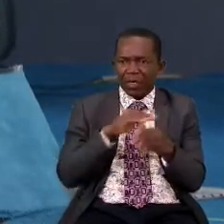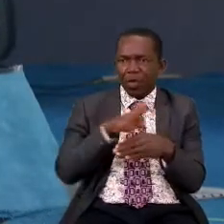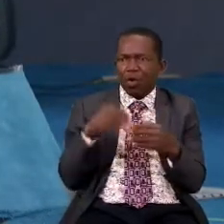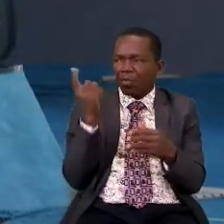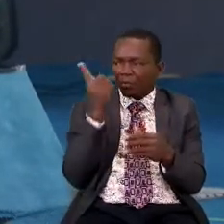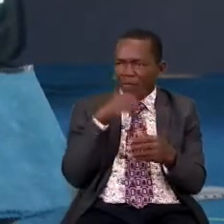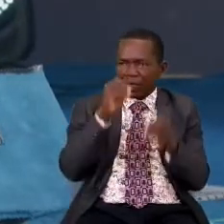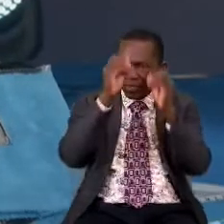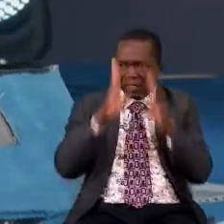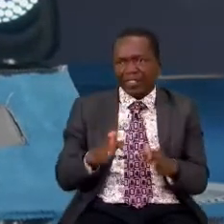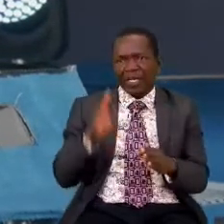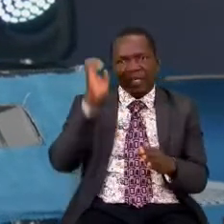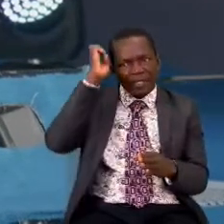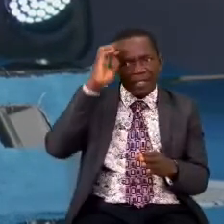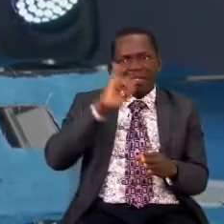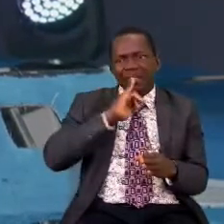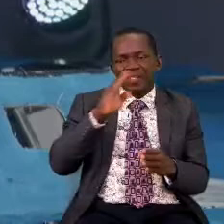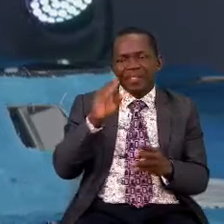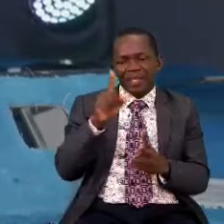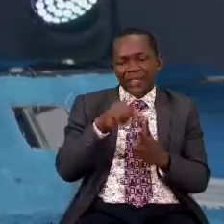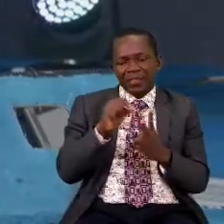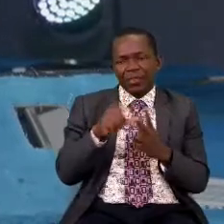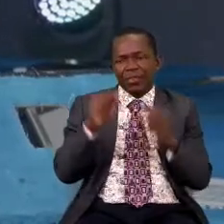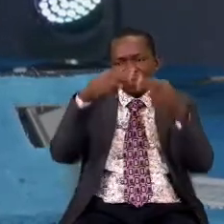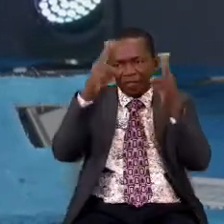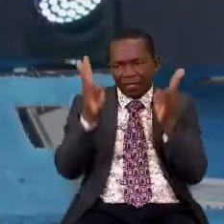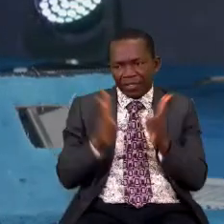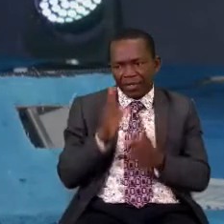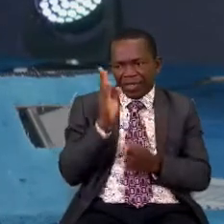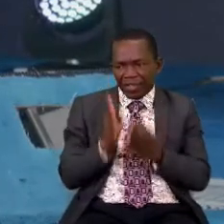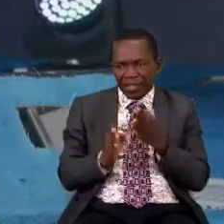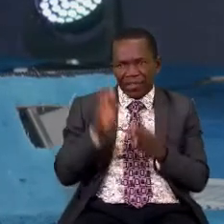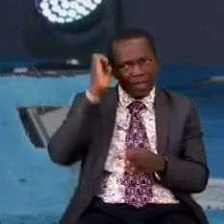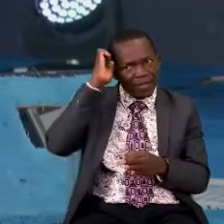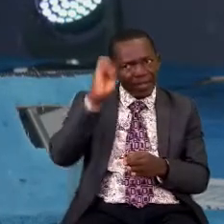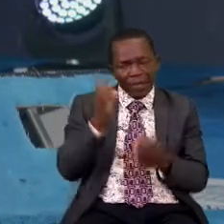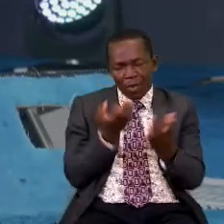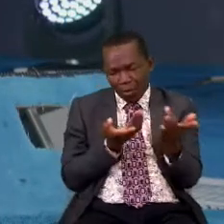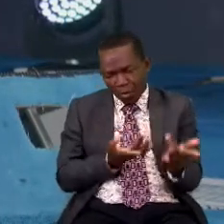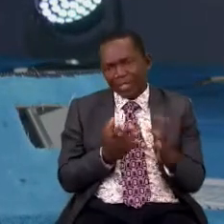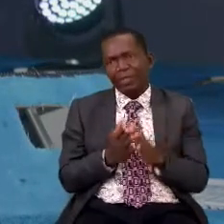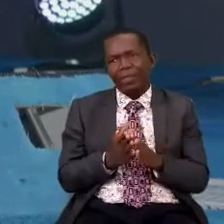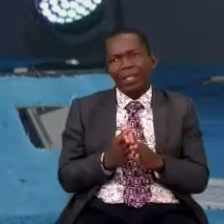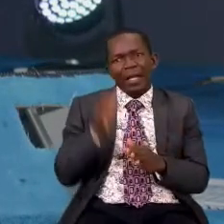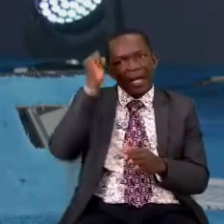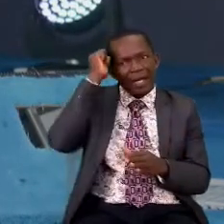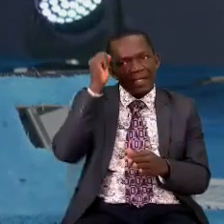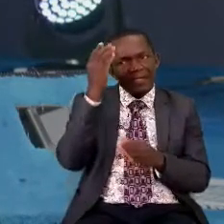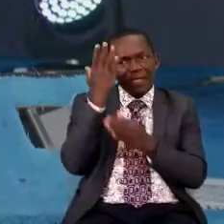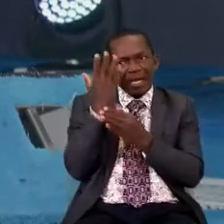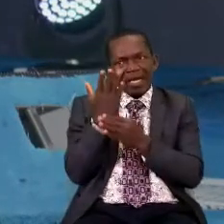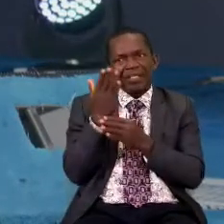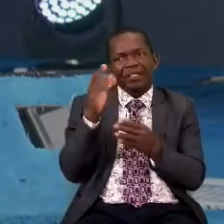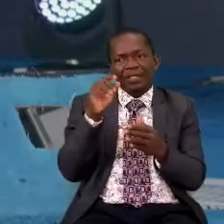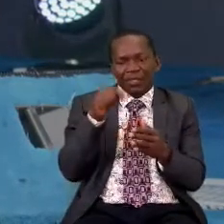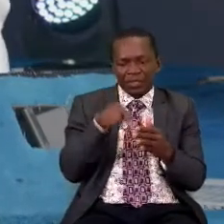you, and then he lifts you up and he puts you in ministry, that's what will happen. It's a chosen vessel